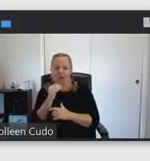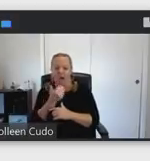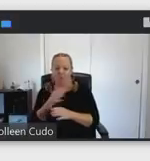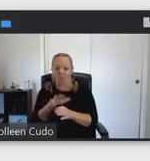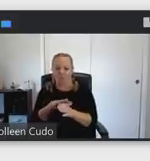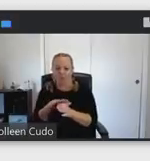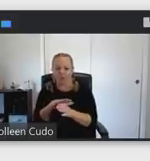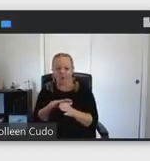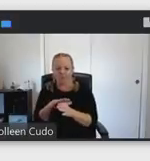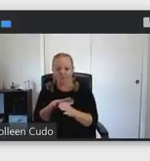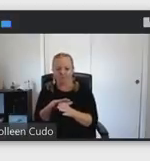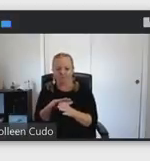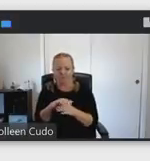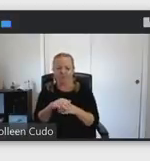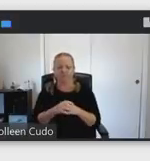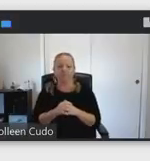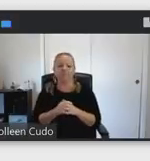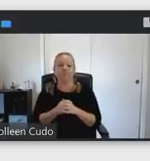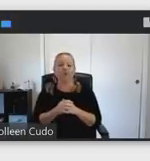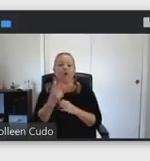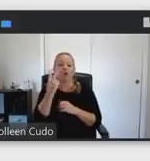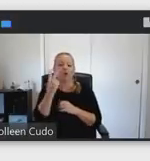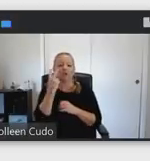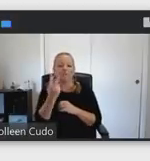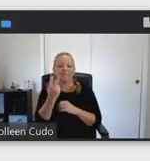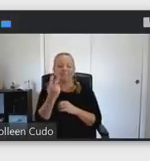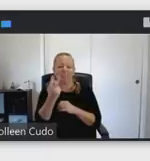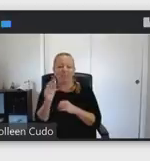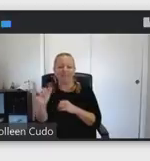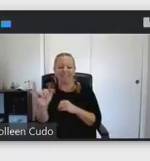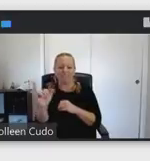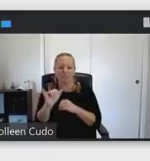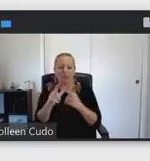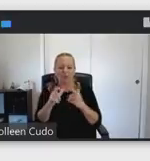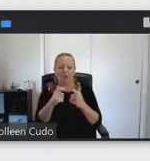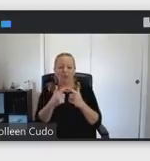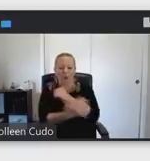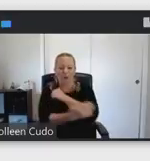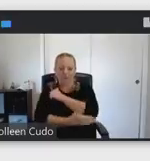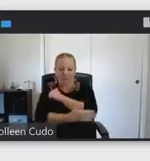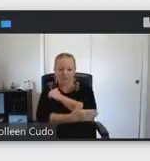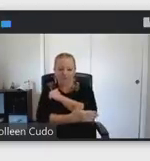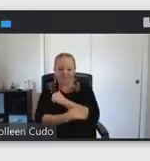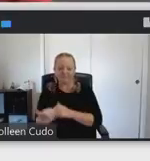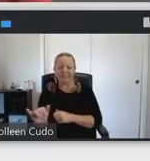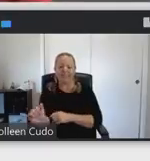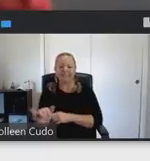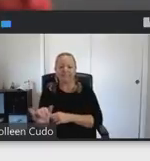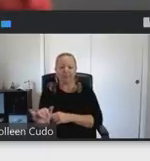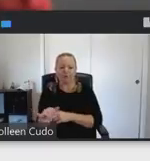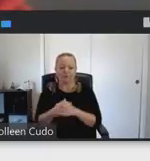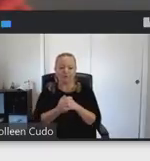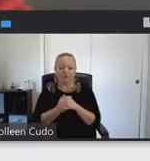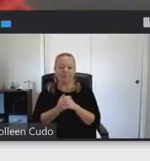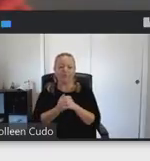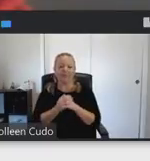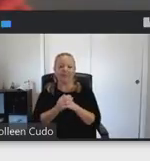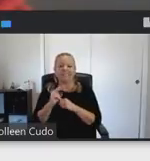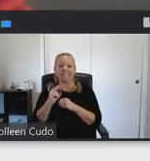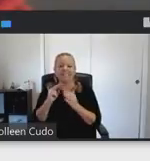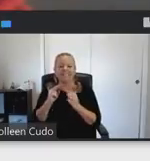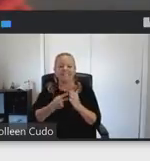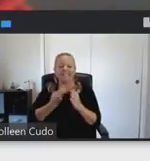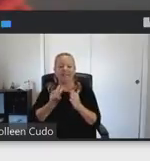region. And you'll see something very similar for La Crosse County. The second page is